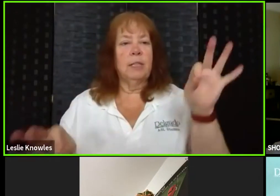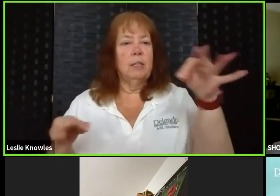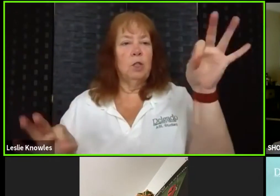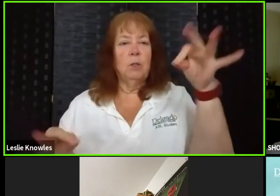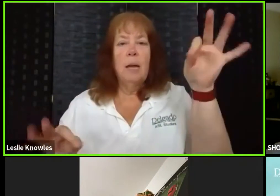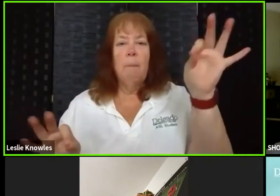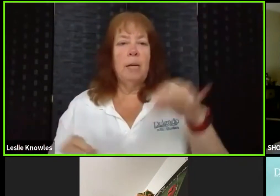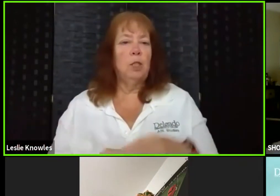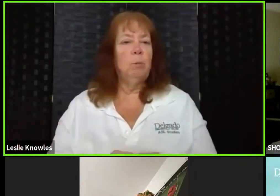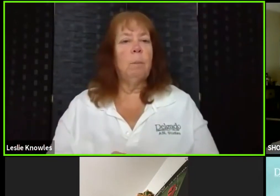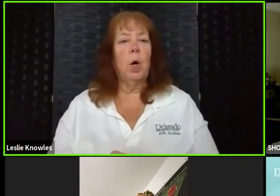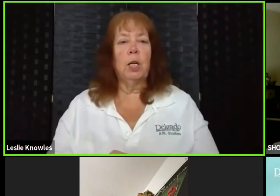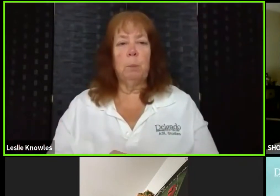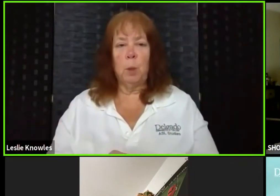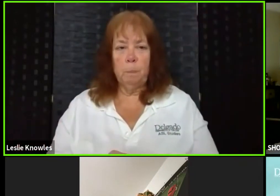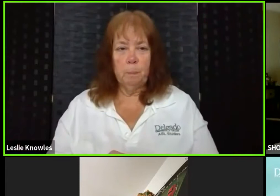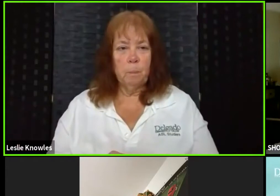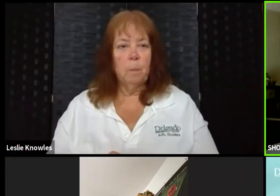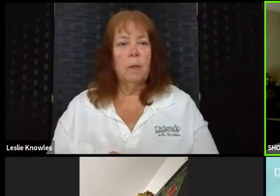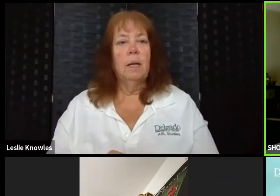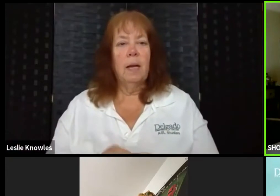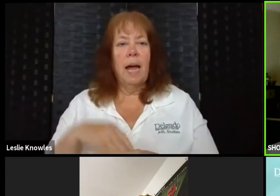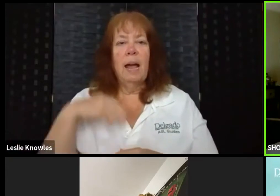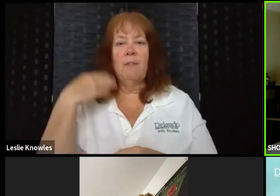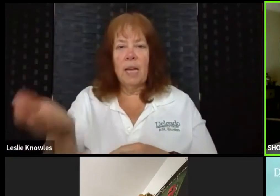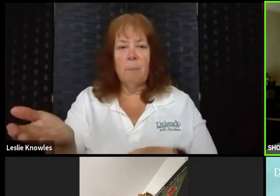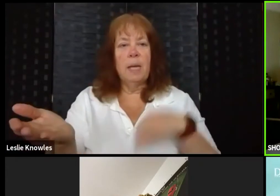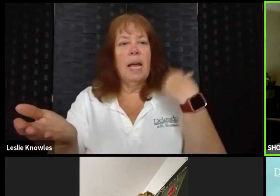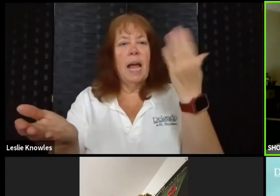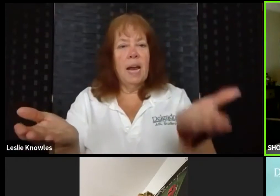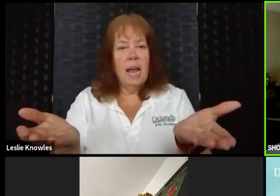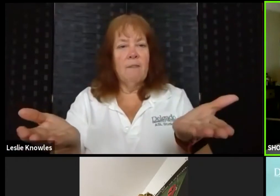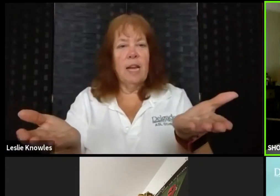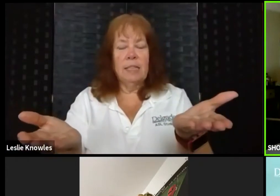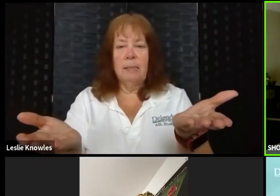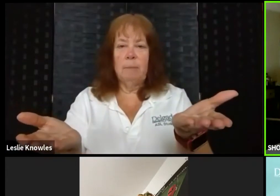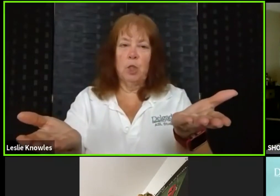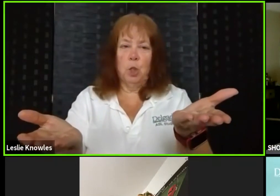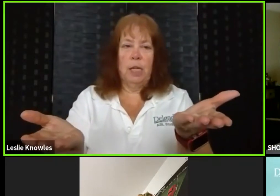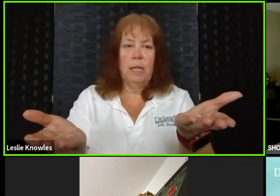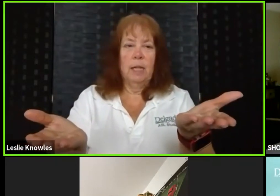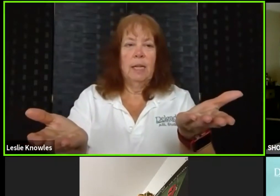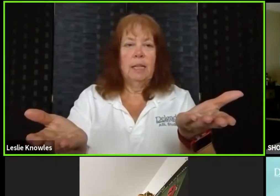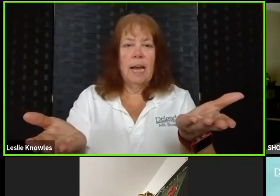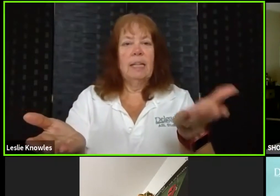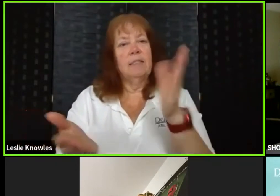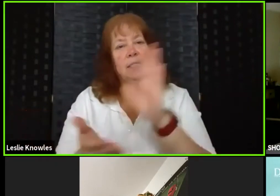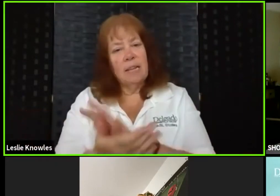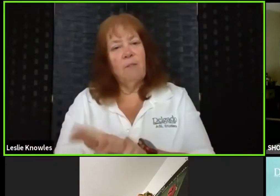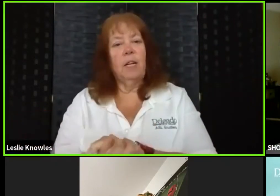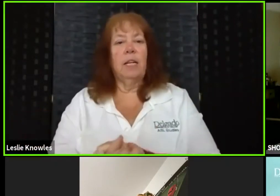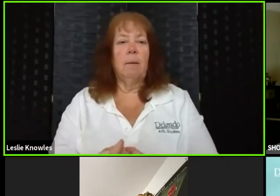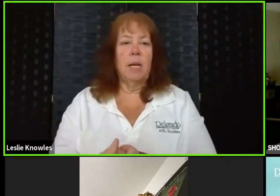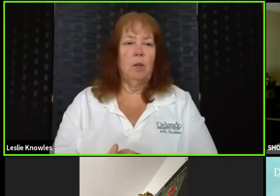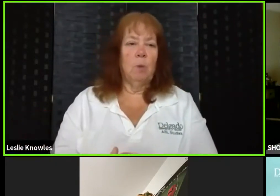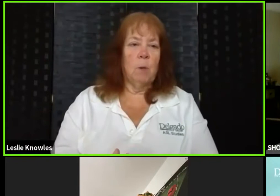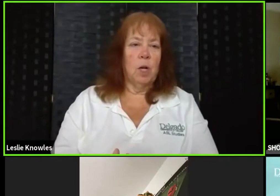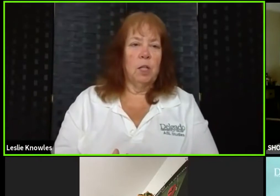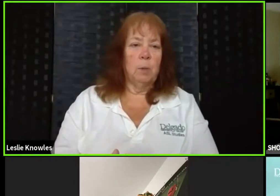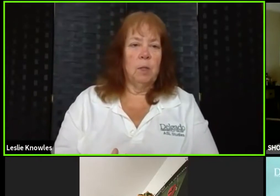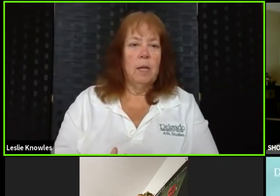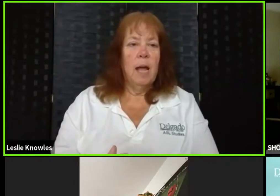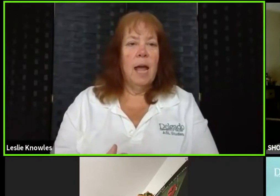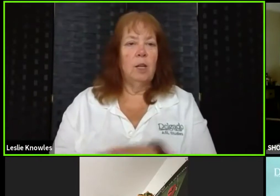academic credential, makes you more marketable. I have the EIPA and I have an academic degree. That is definitely going to make you